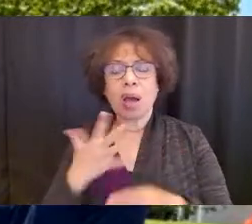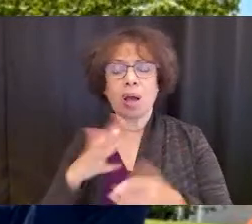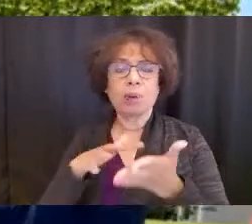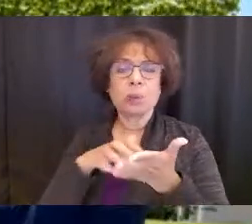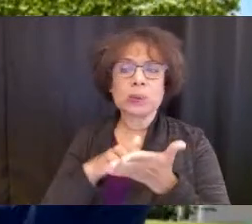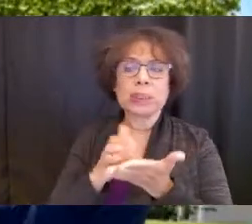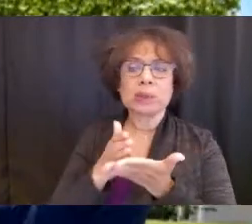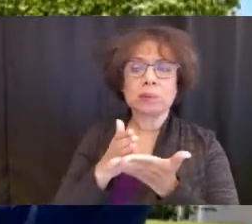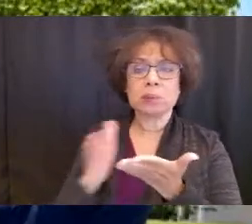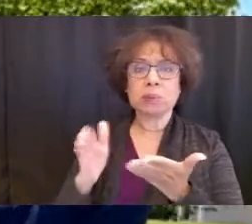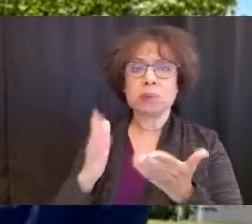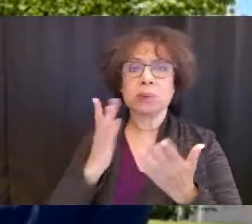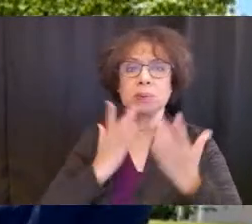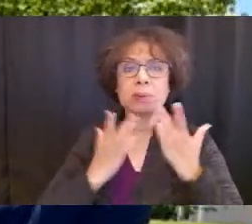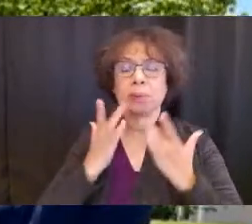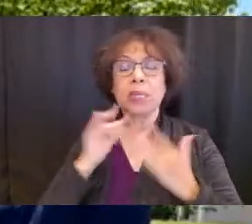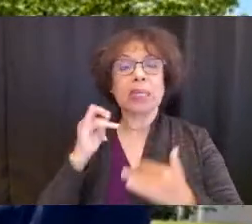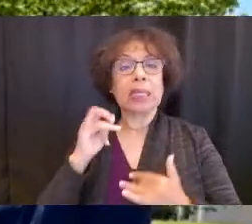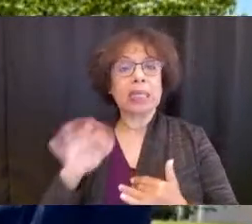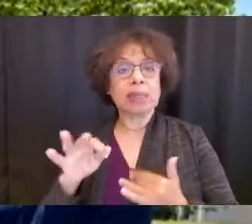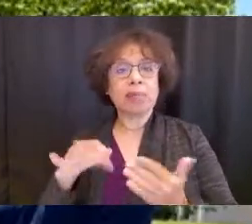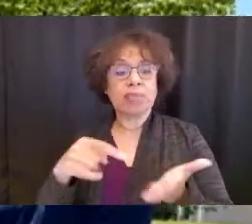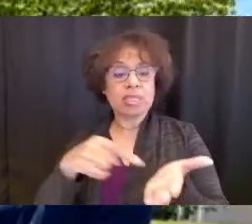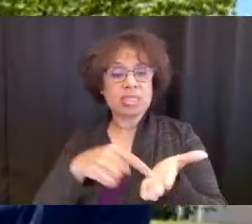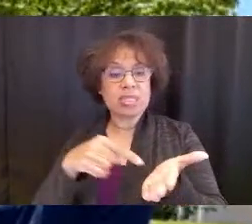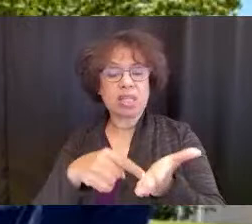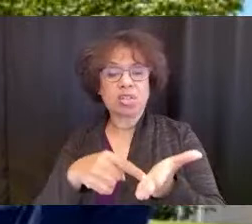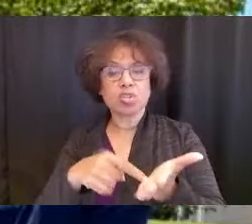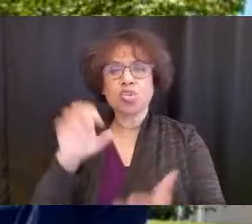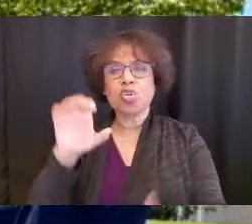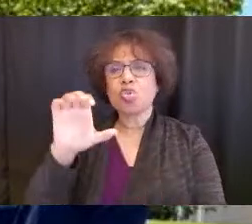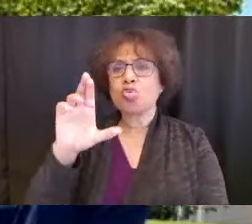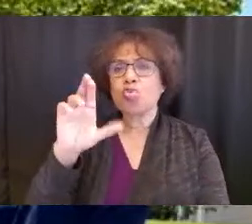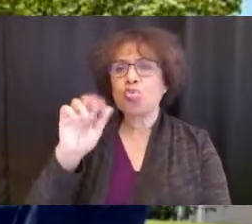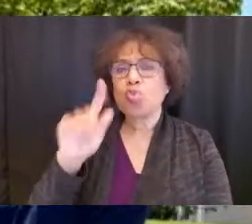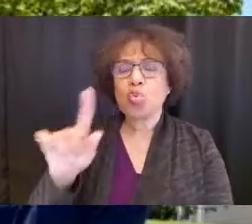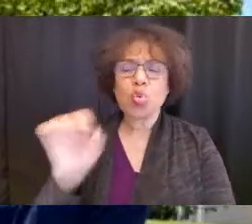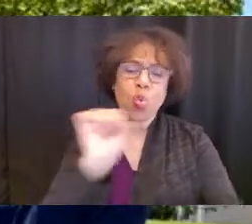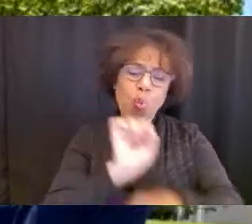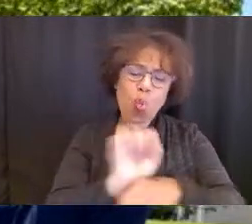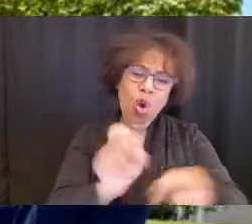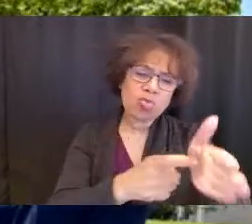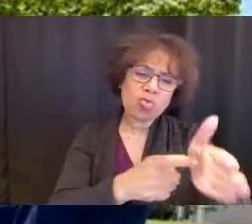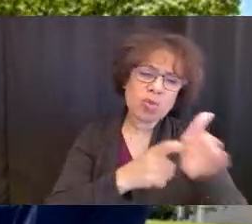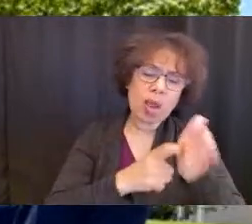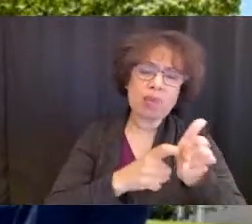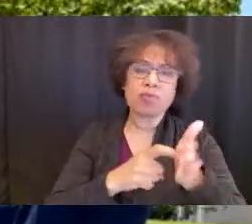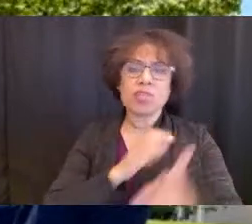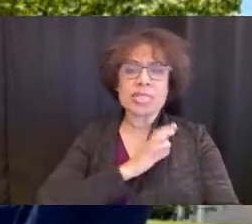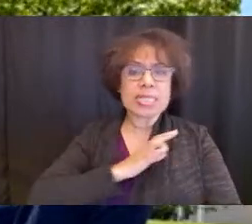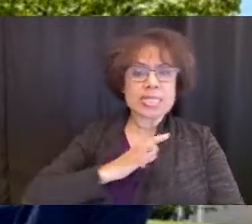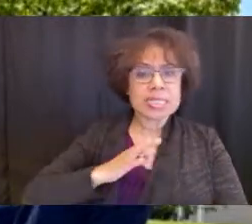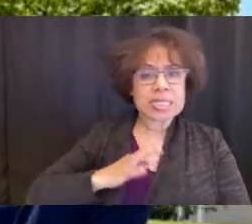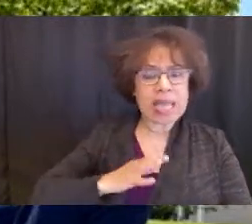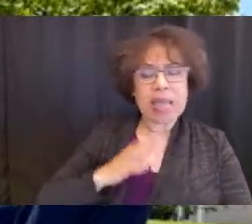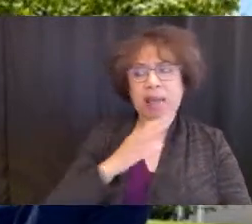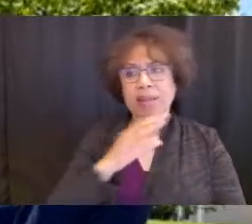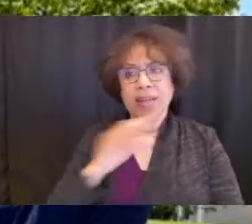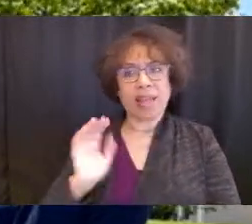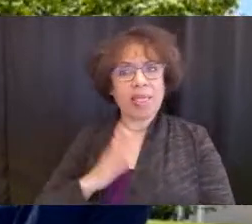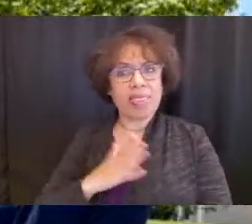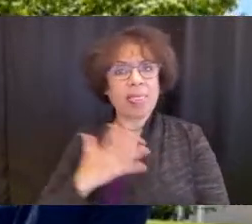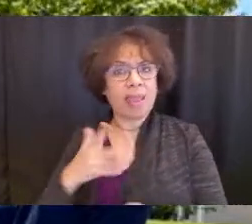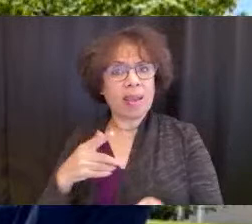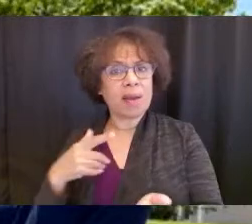a deal is not reached and the debt limit that imposes cruel additional work requirements to our staff and TANF benefits. As you can